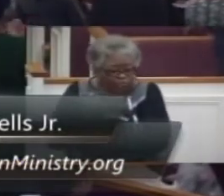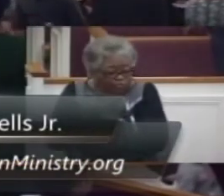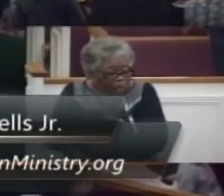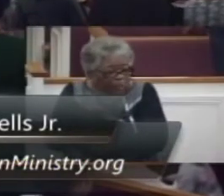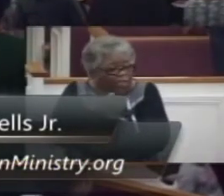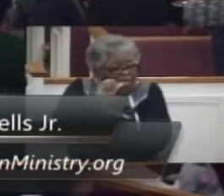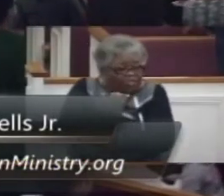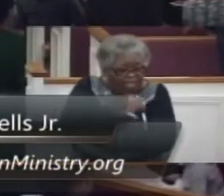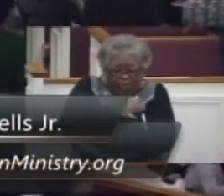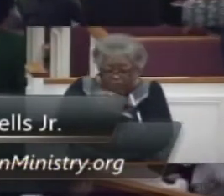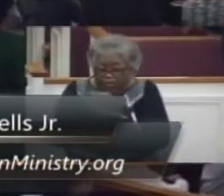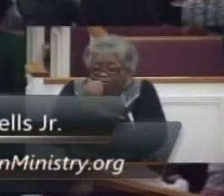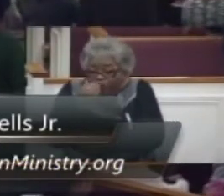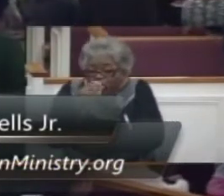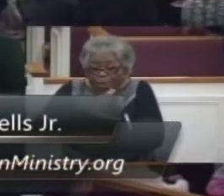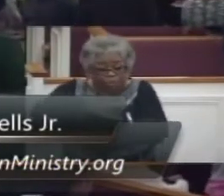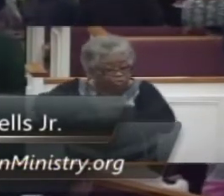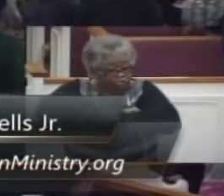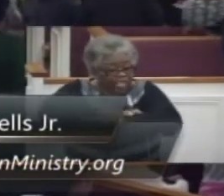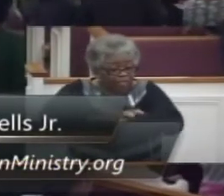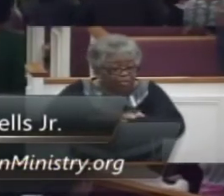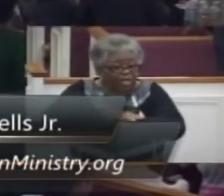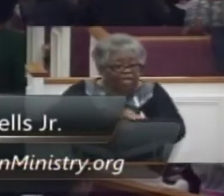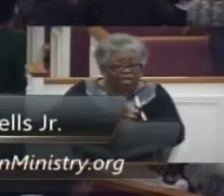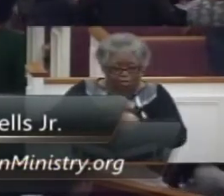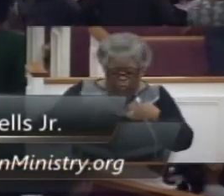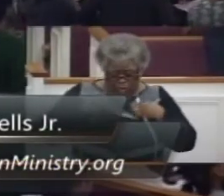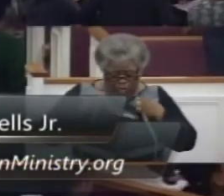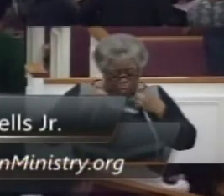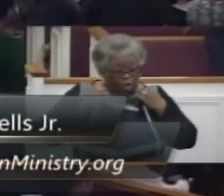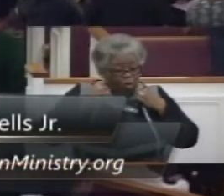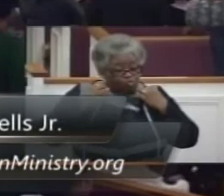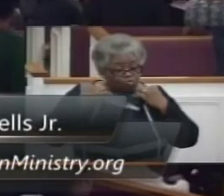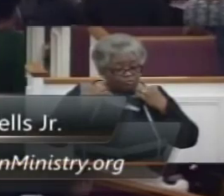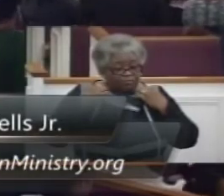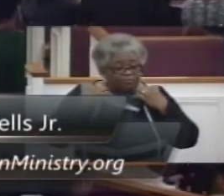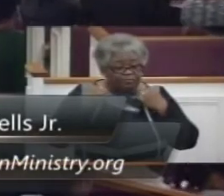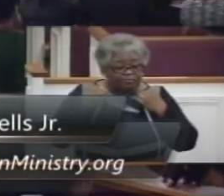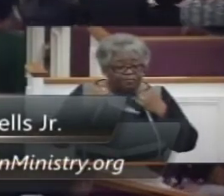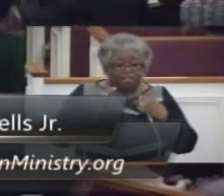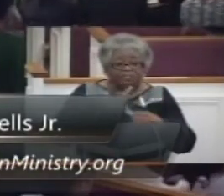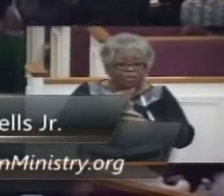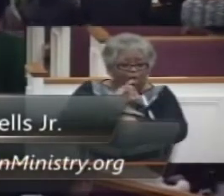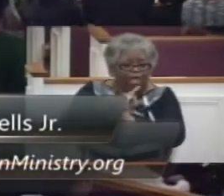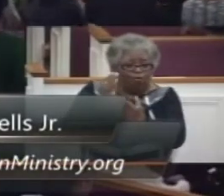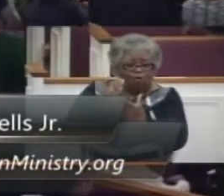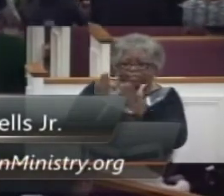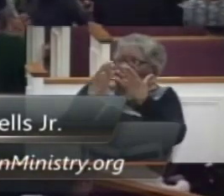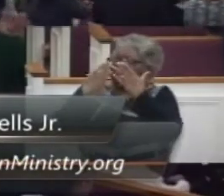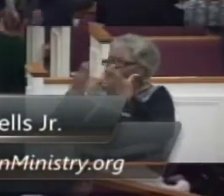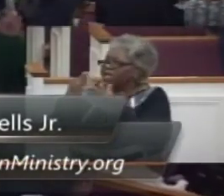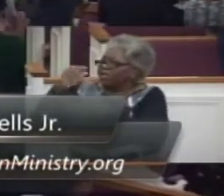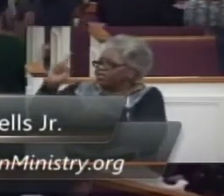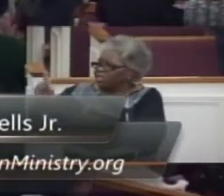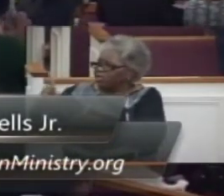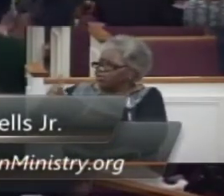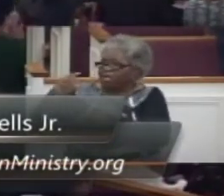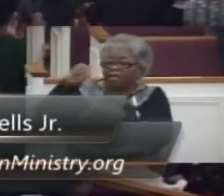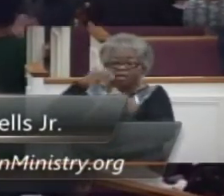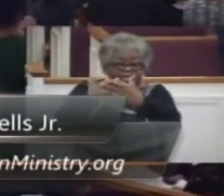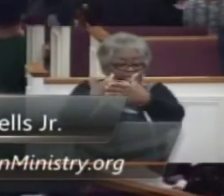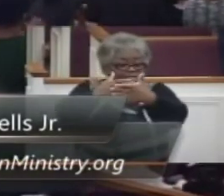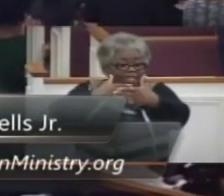serve can put food on your table, clothes on your back. So I want to thank him